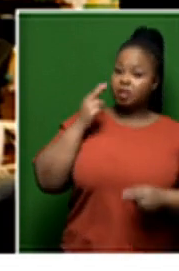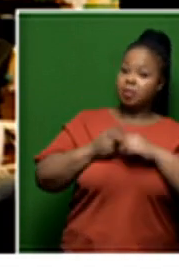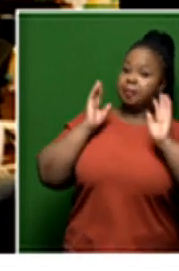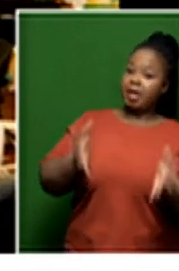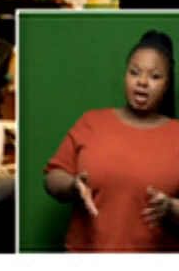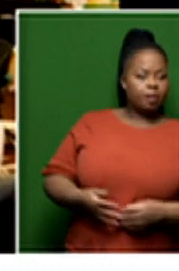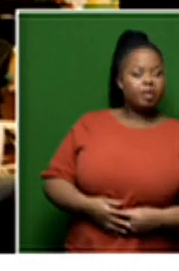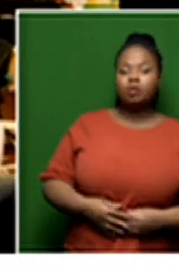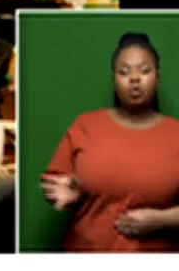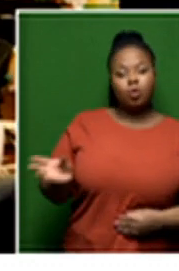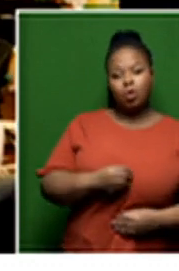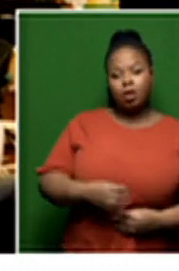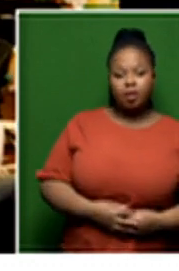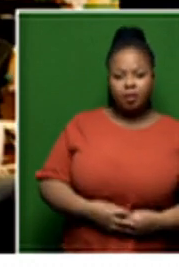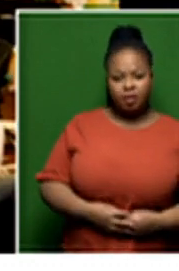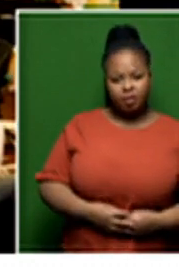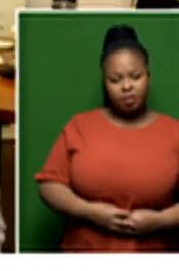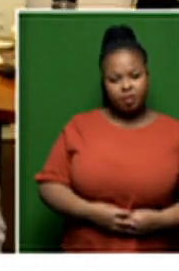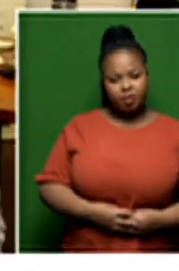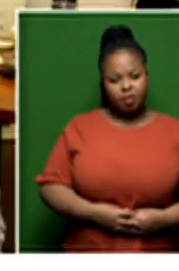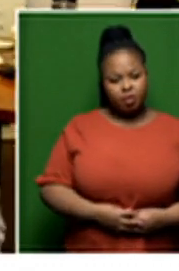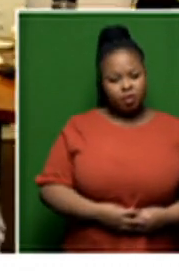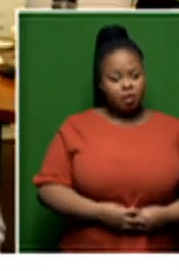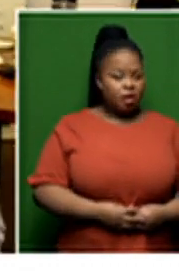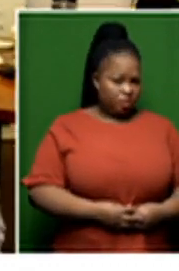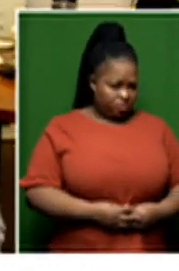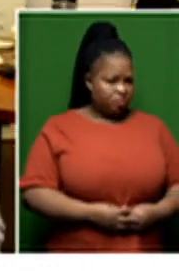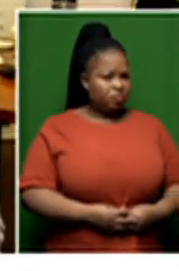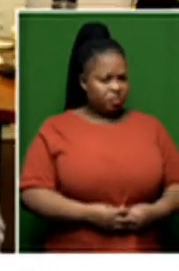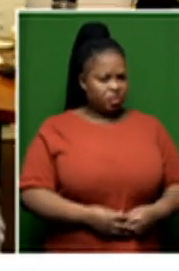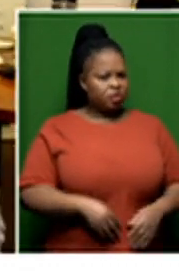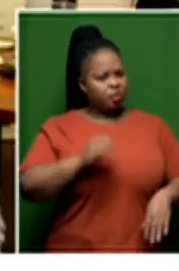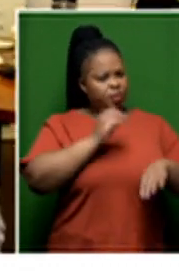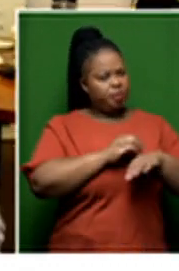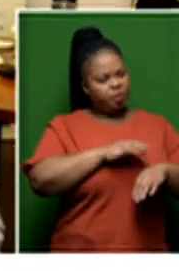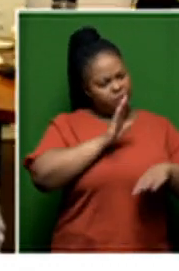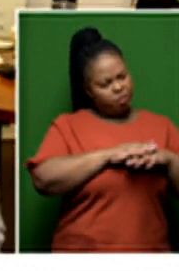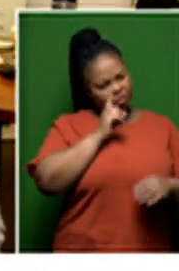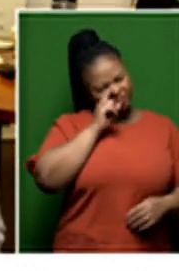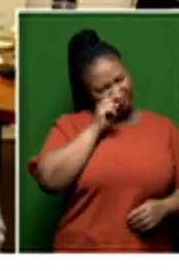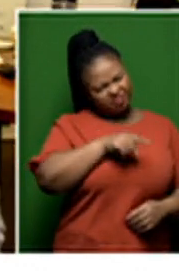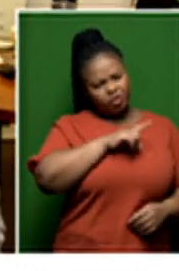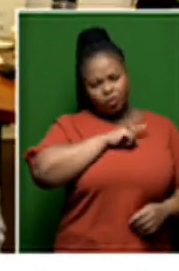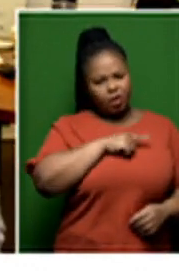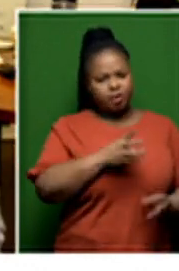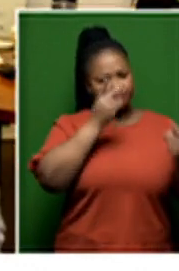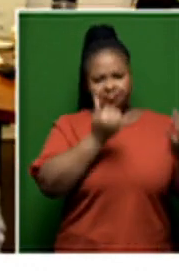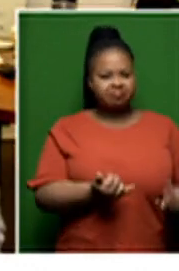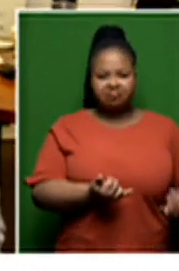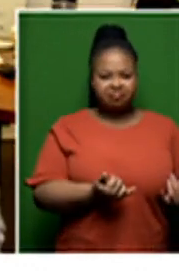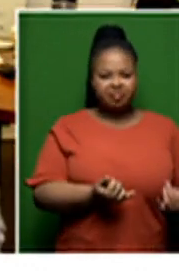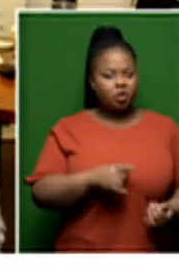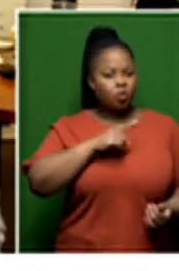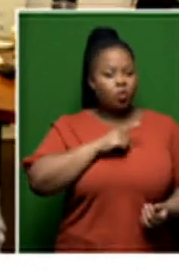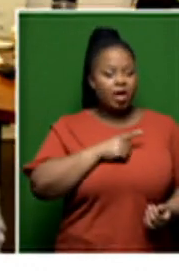toilets, but generally across the board. Which makes the problem even more curious when it is not a budgetary